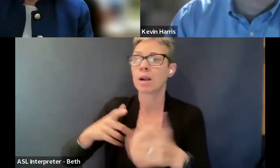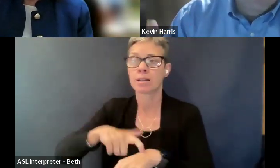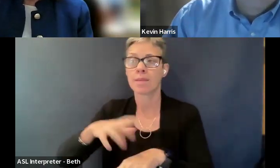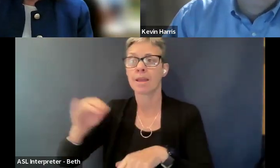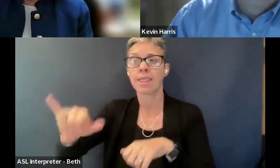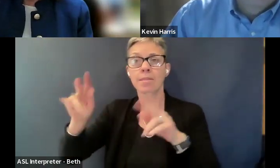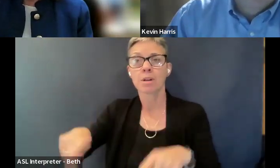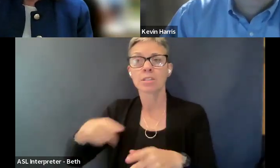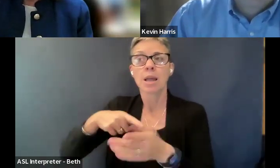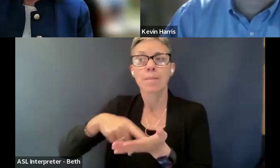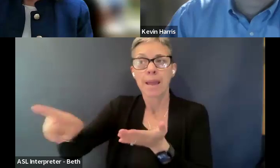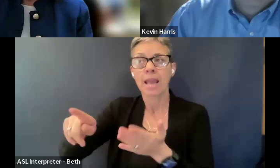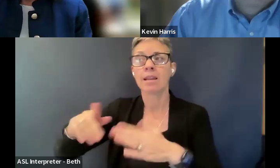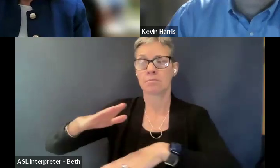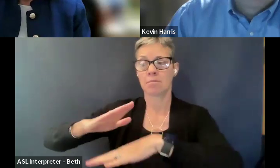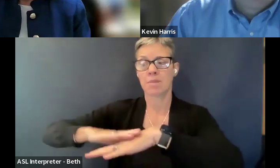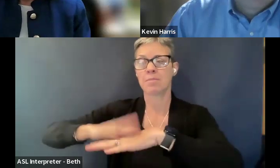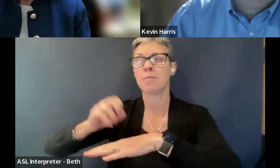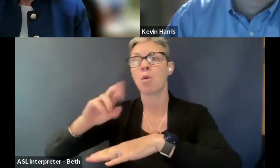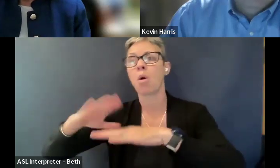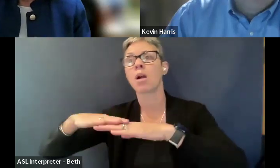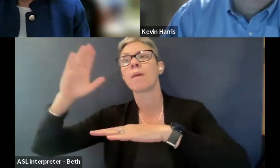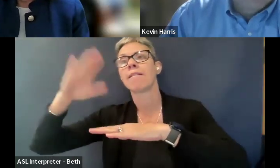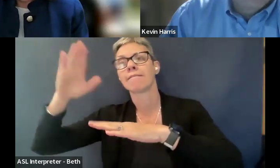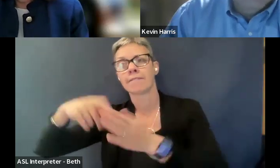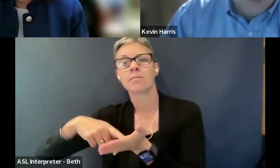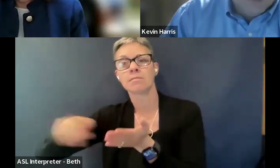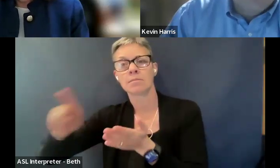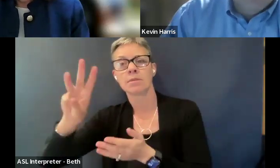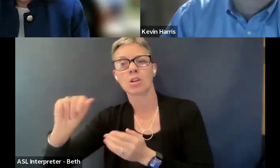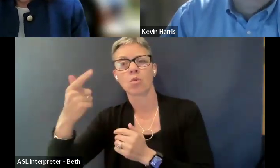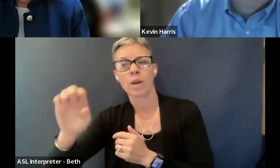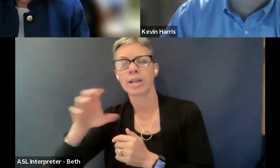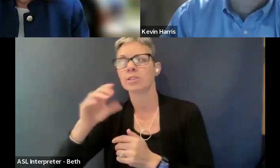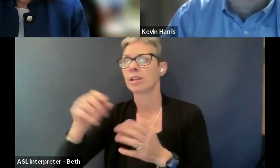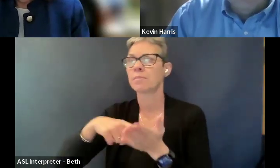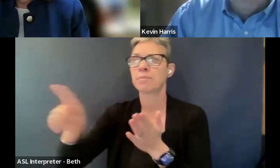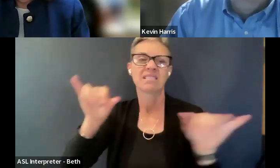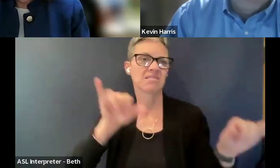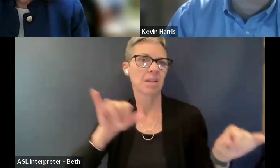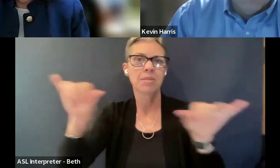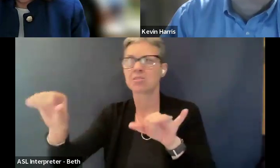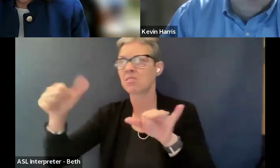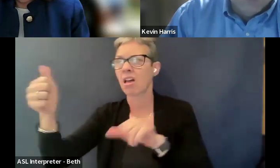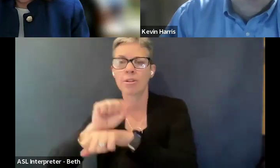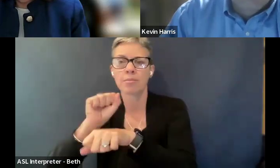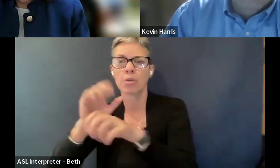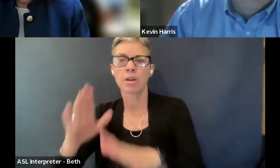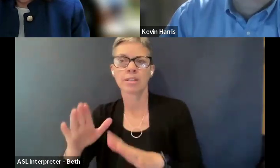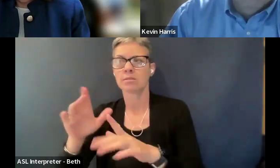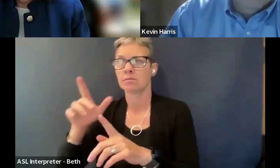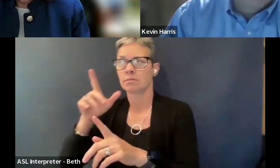at or above minimum wage, and paid at a similar rate paid by the employer to other employees without